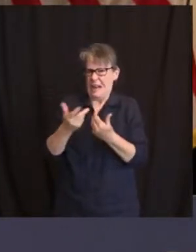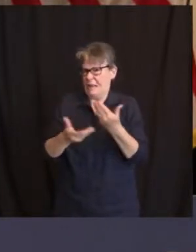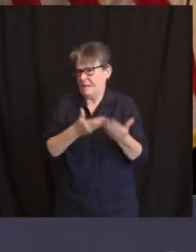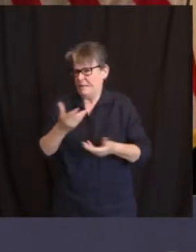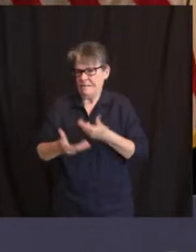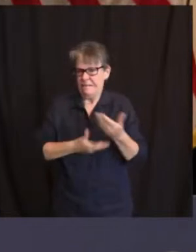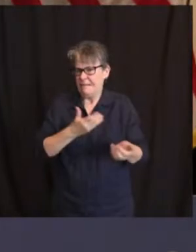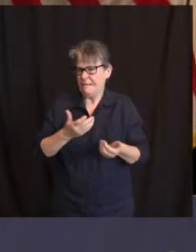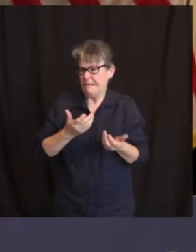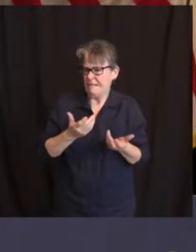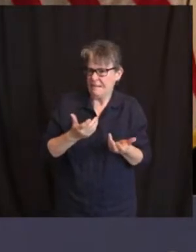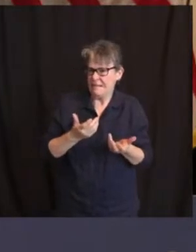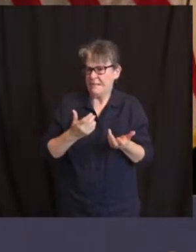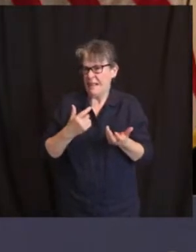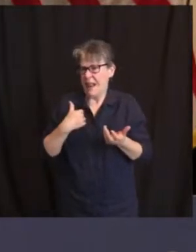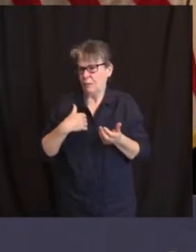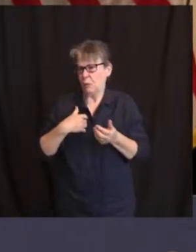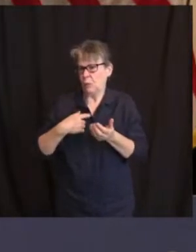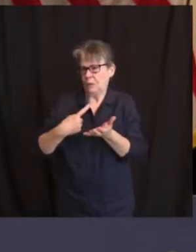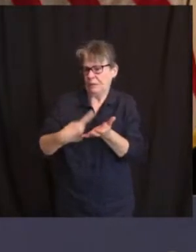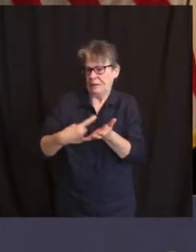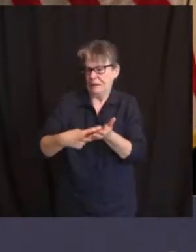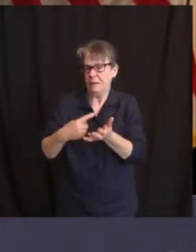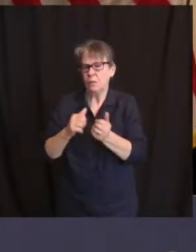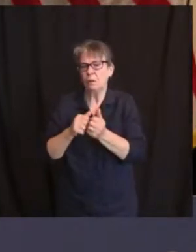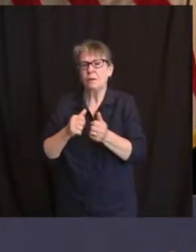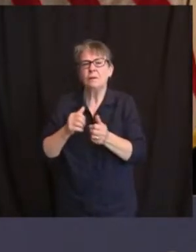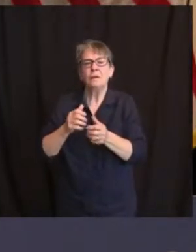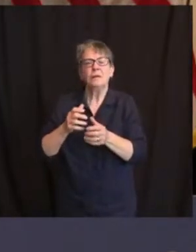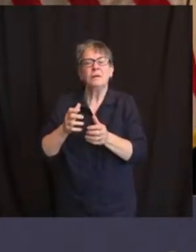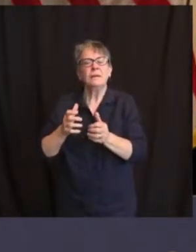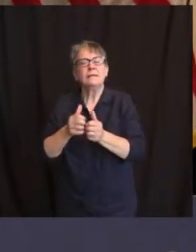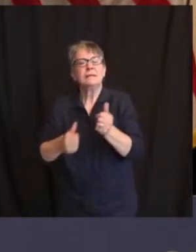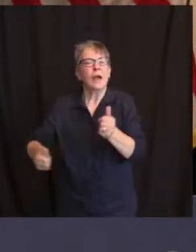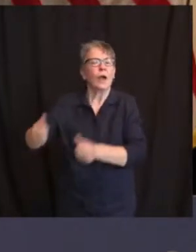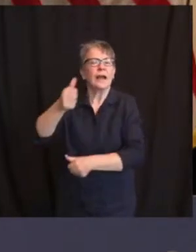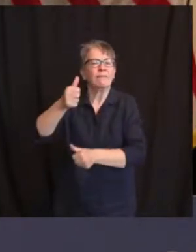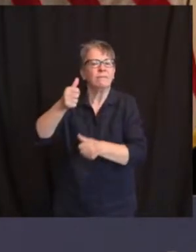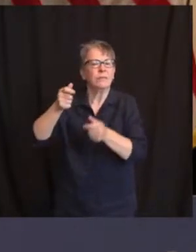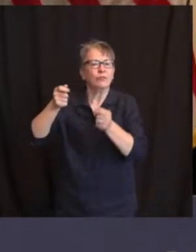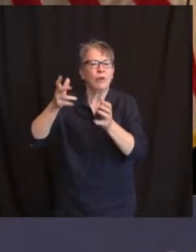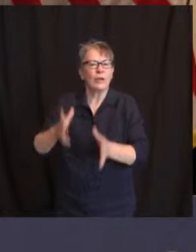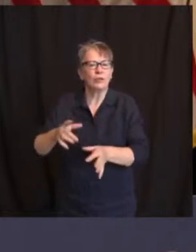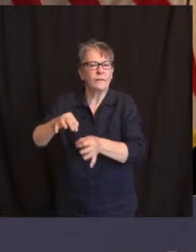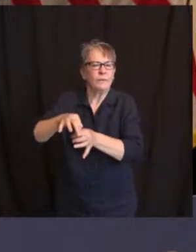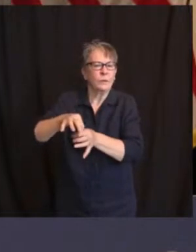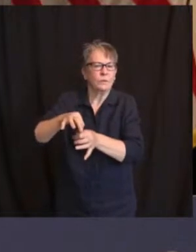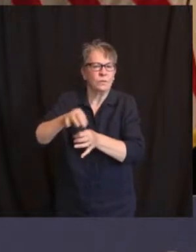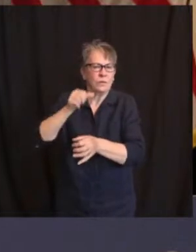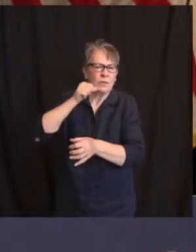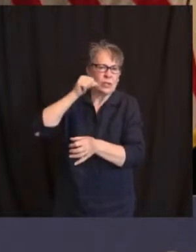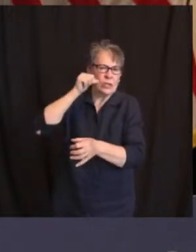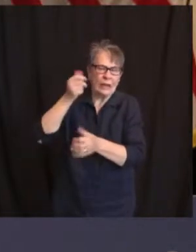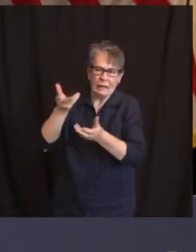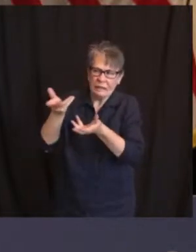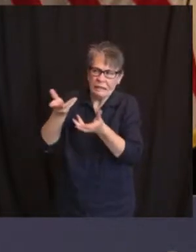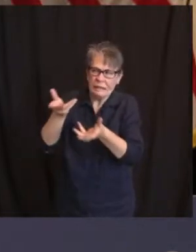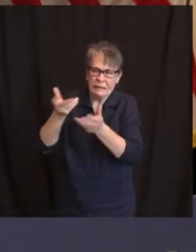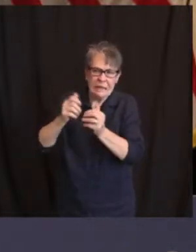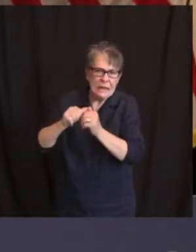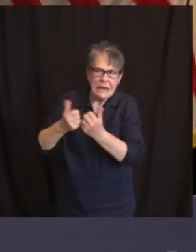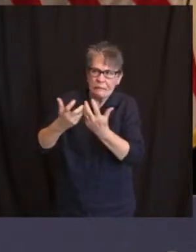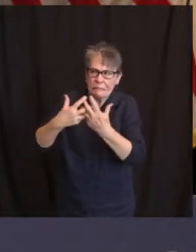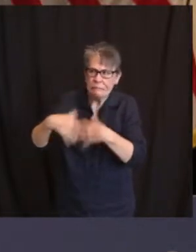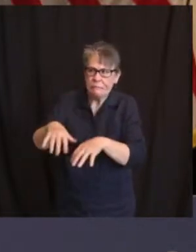State yesterday, both during the day and last evening. We did some amount of postmortems today. I texted or called some of